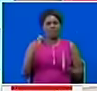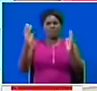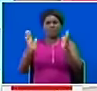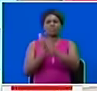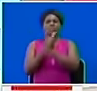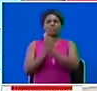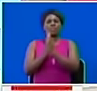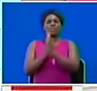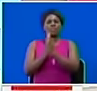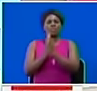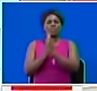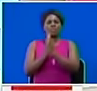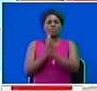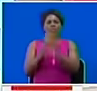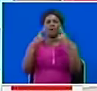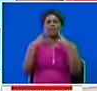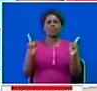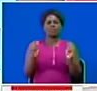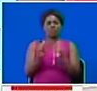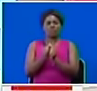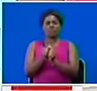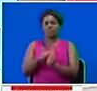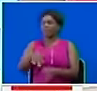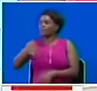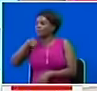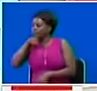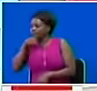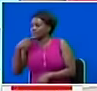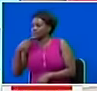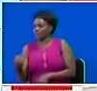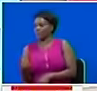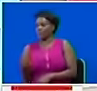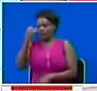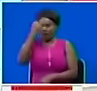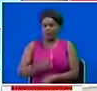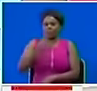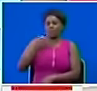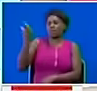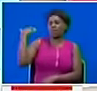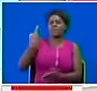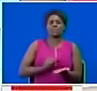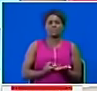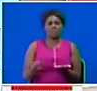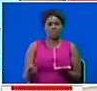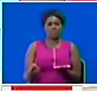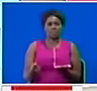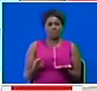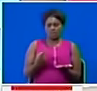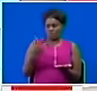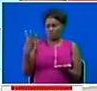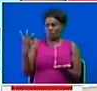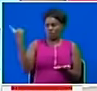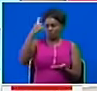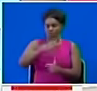now controversial statement made by NASA leader Raila Odinga in Kajiado late last week. Over the last 4 days,